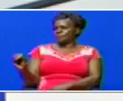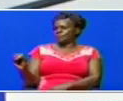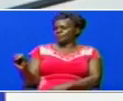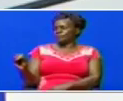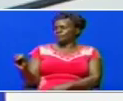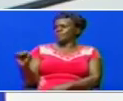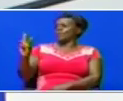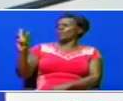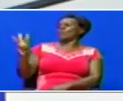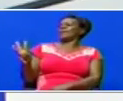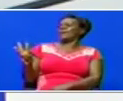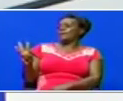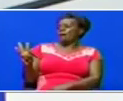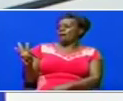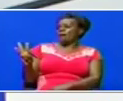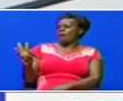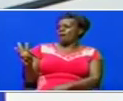Michael Wainaina,